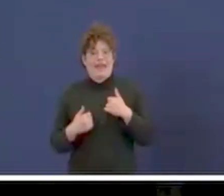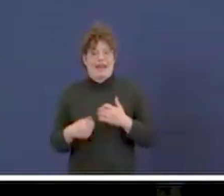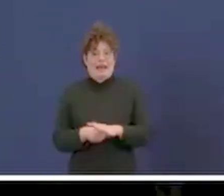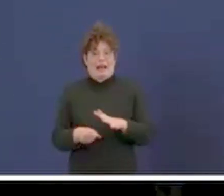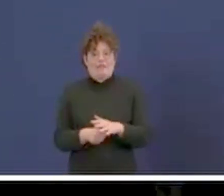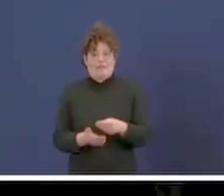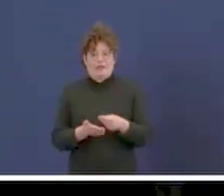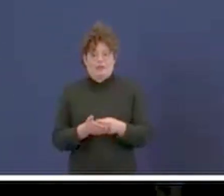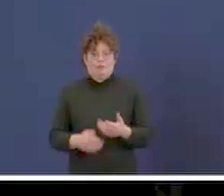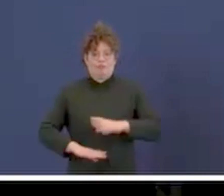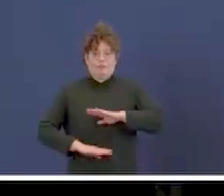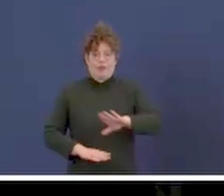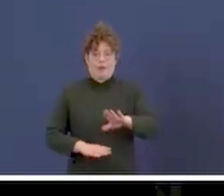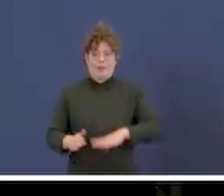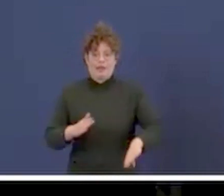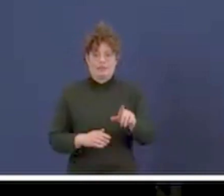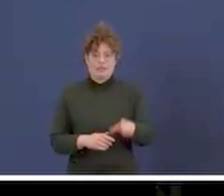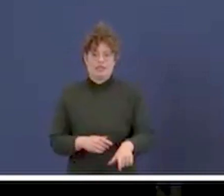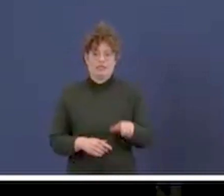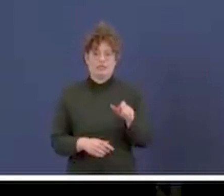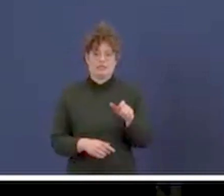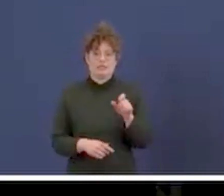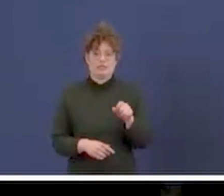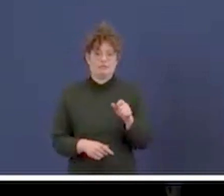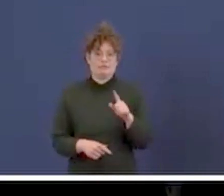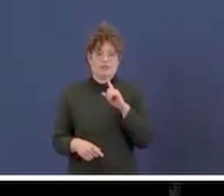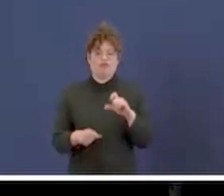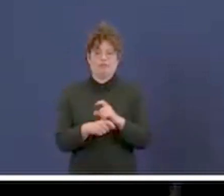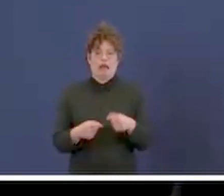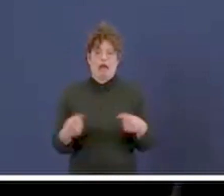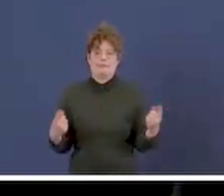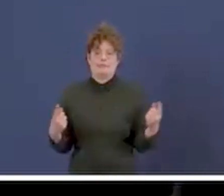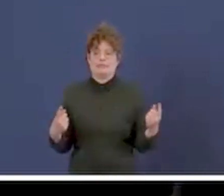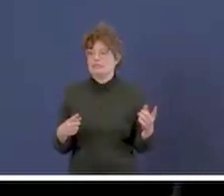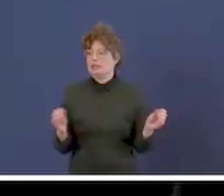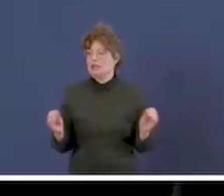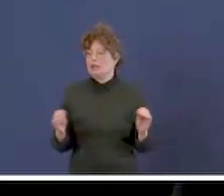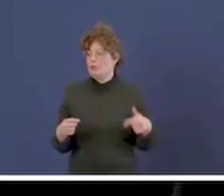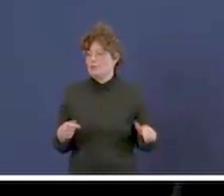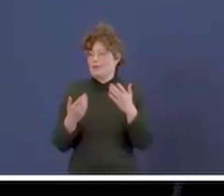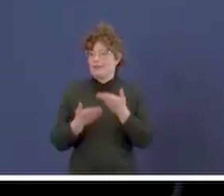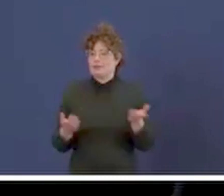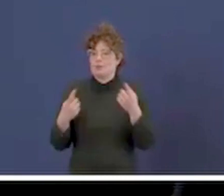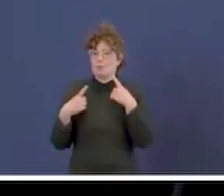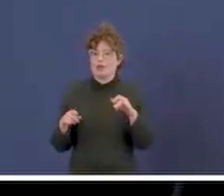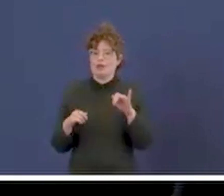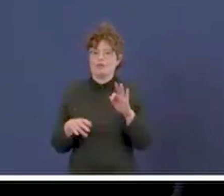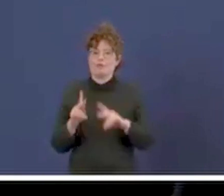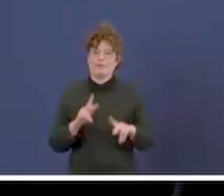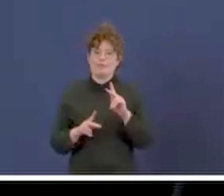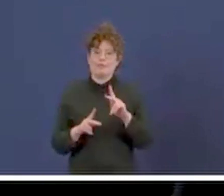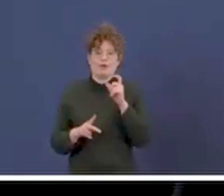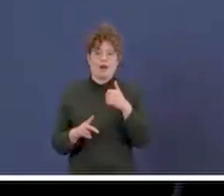to meet their basic needs. I mean, in fact, it's just the opposite. Almost none of those things will work for people who are not having